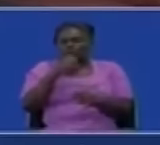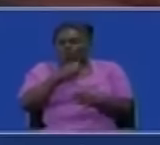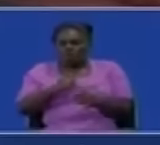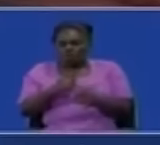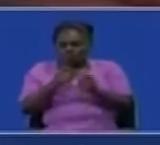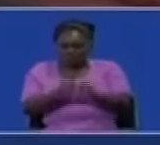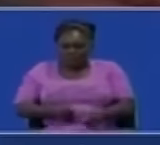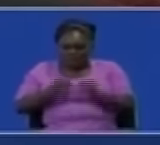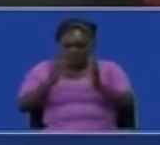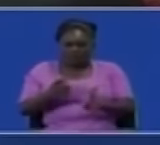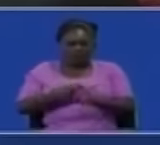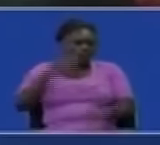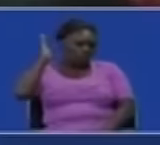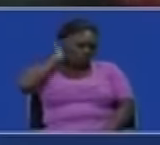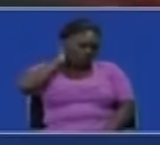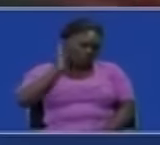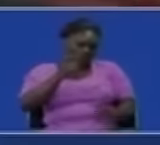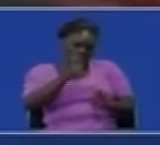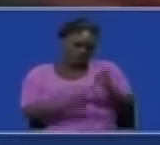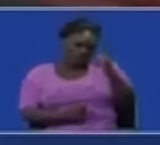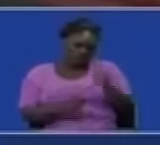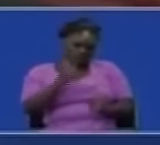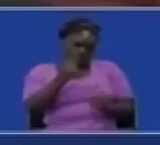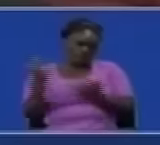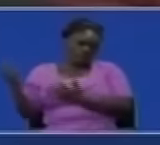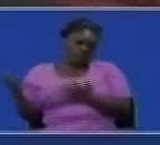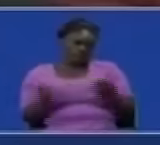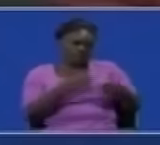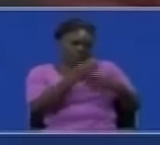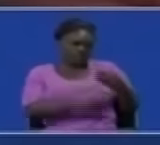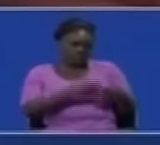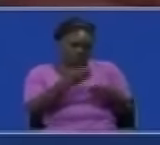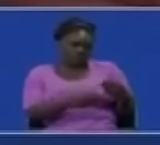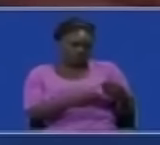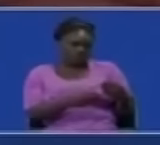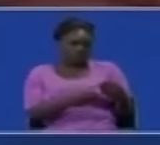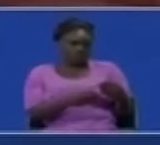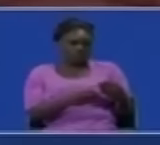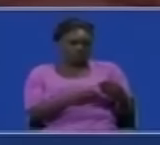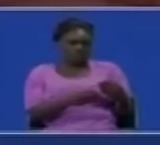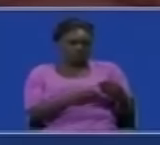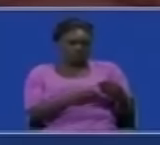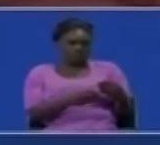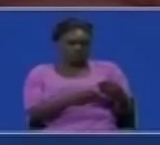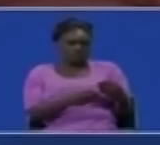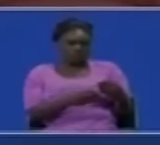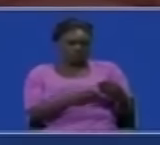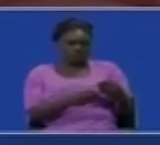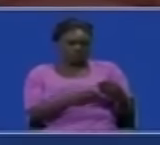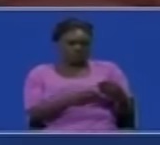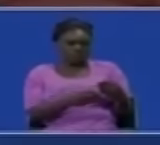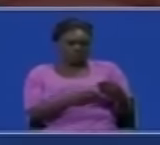to milk his cows and carry his materials and feed the cows and so on, his fingers are